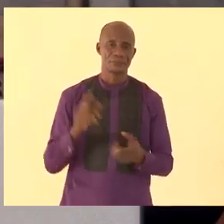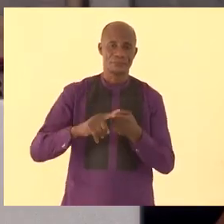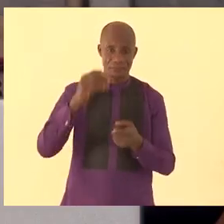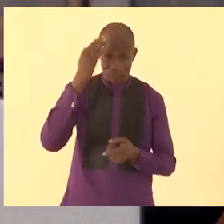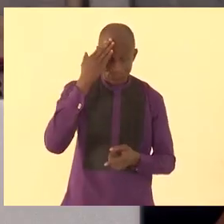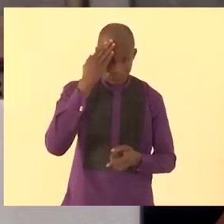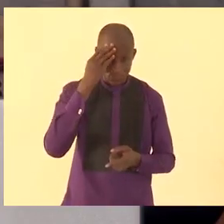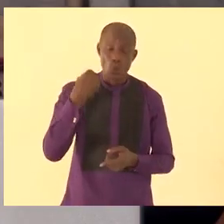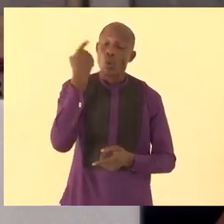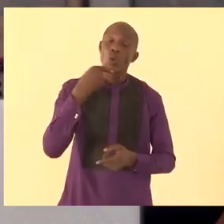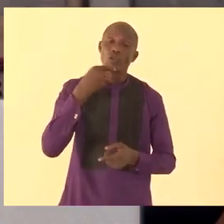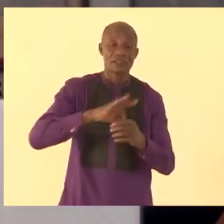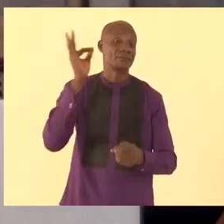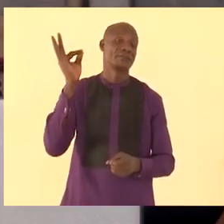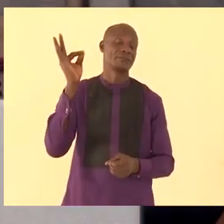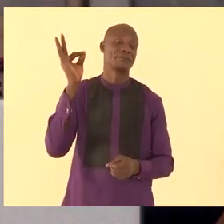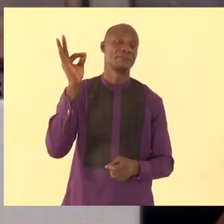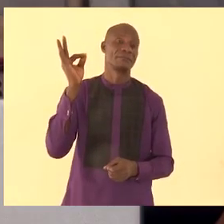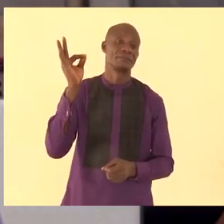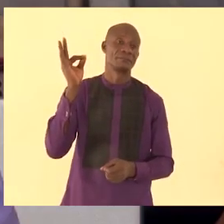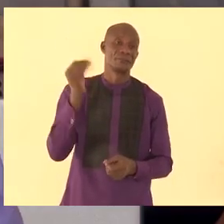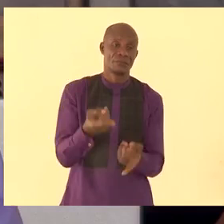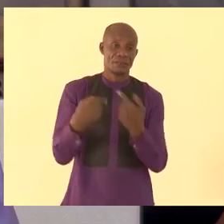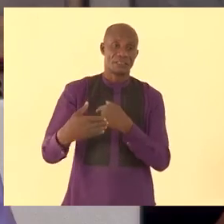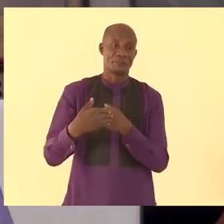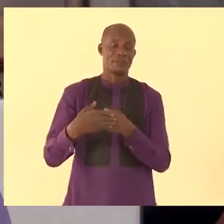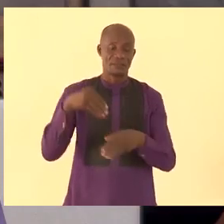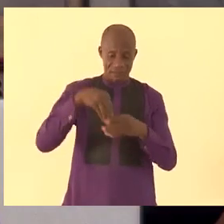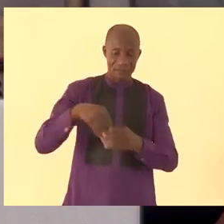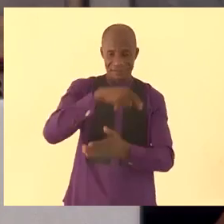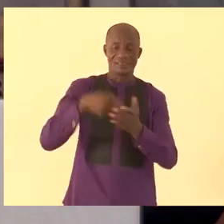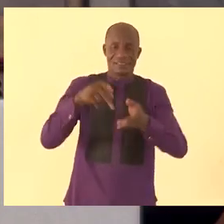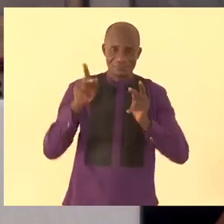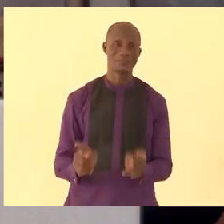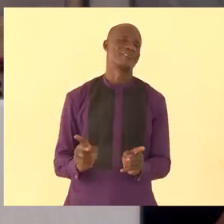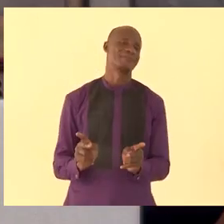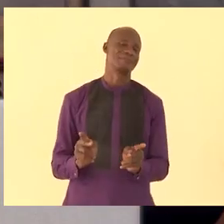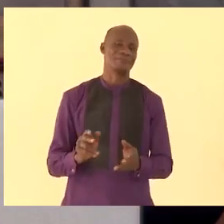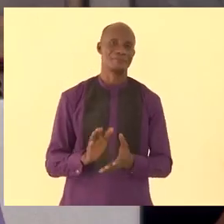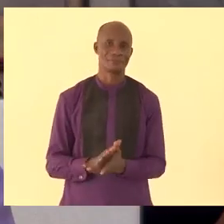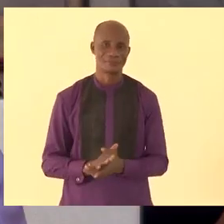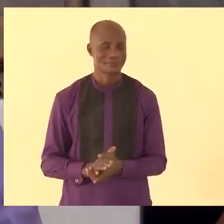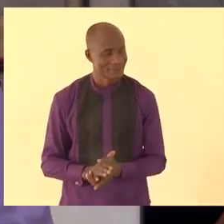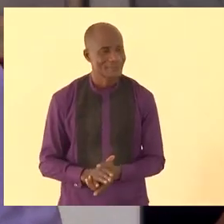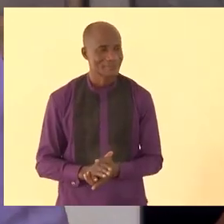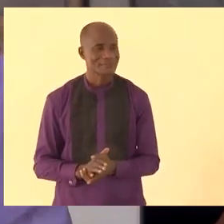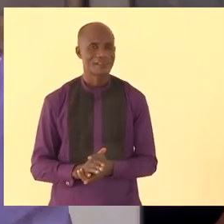To know whose spirit came back in this person.